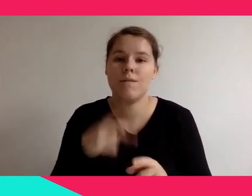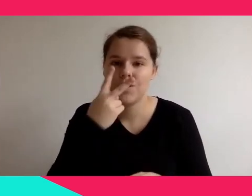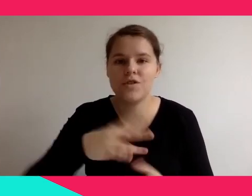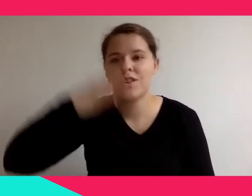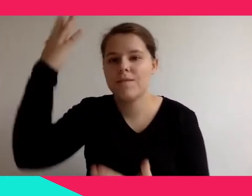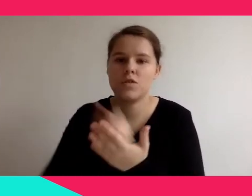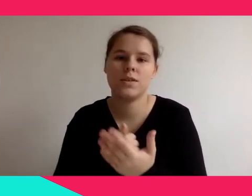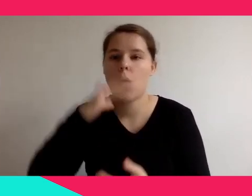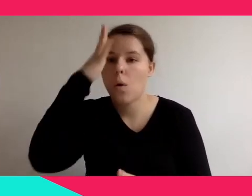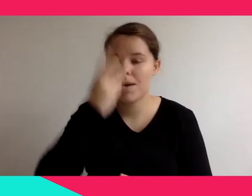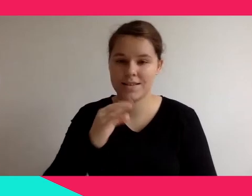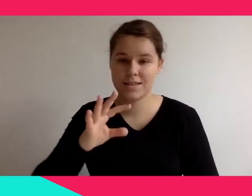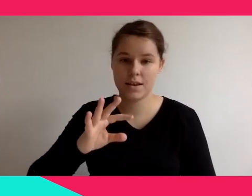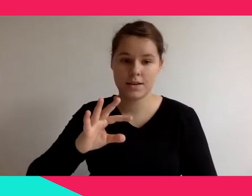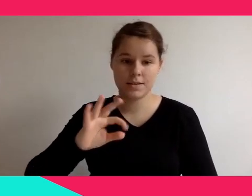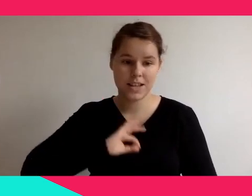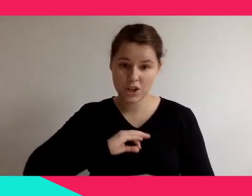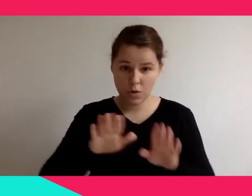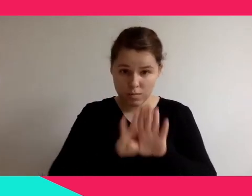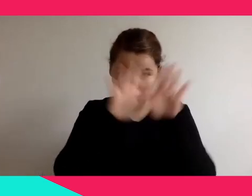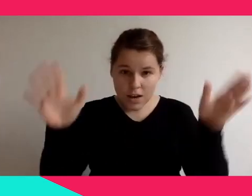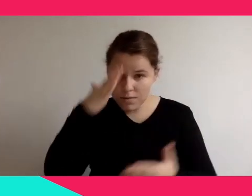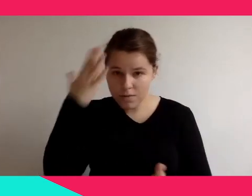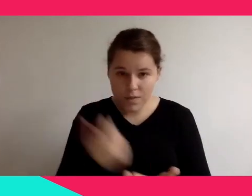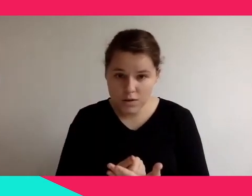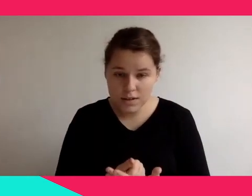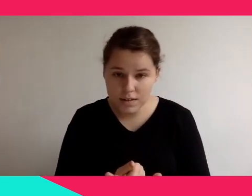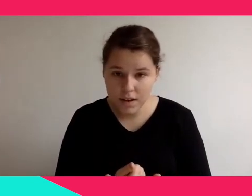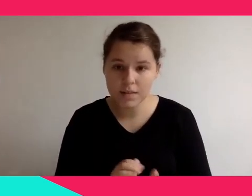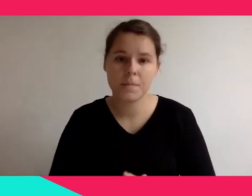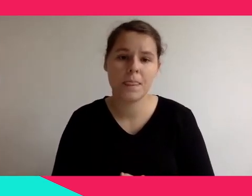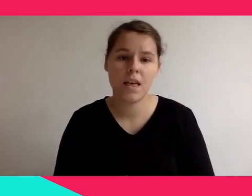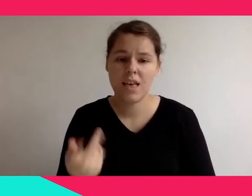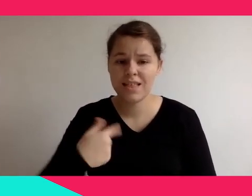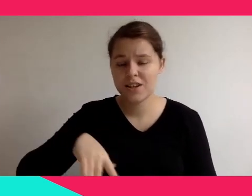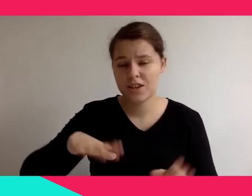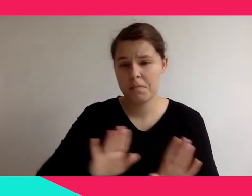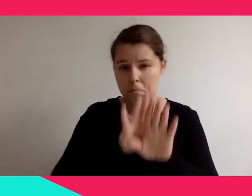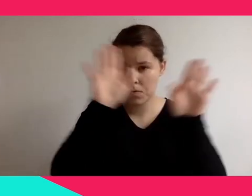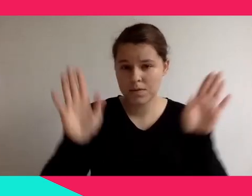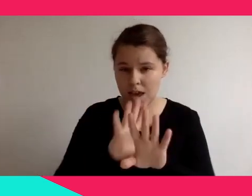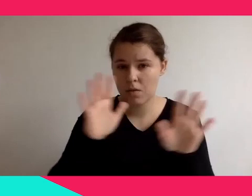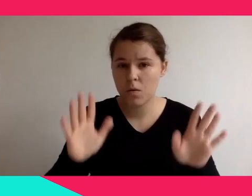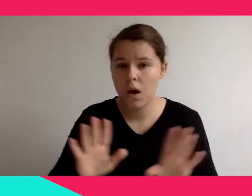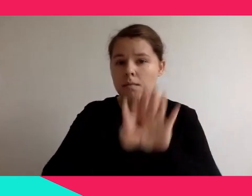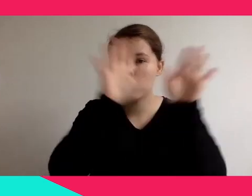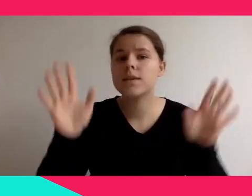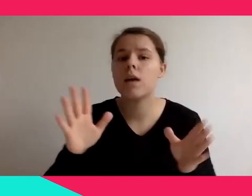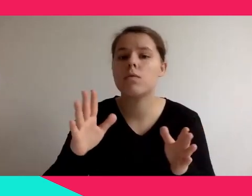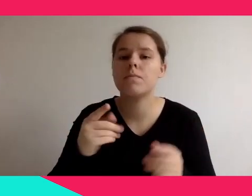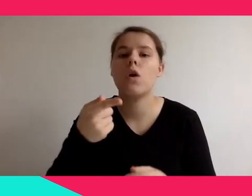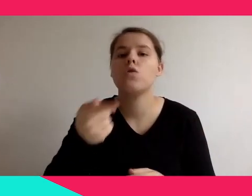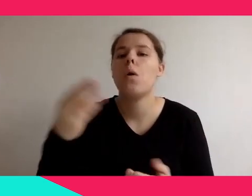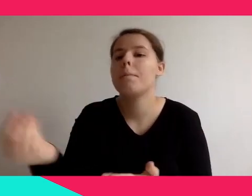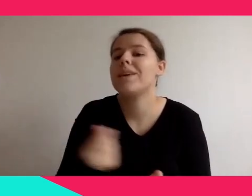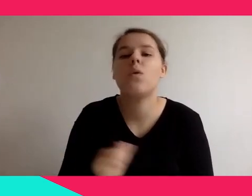though the Rijksmuseum doesn't get money for these kinds of reprints, this work of art is